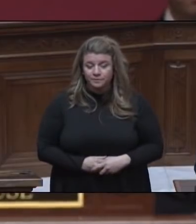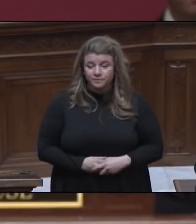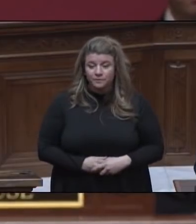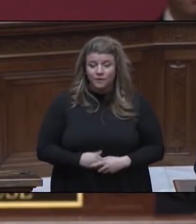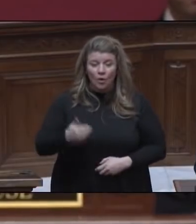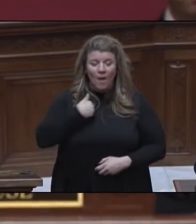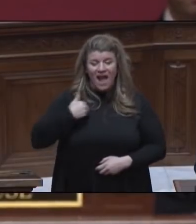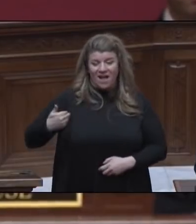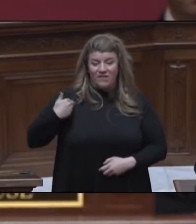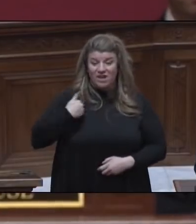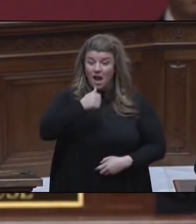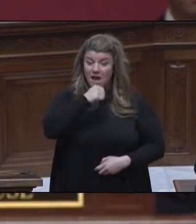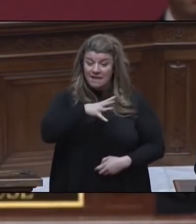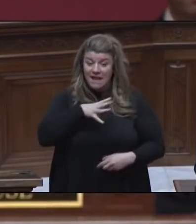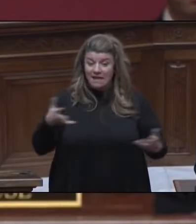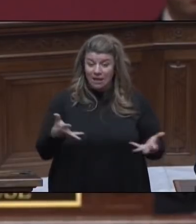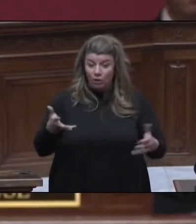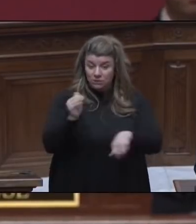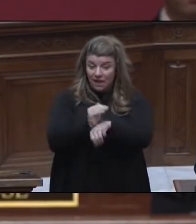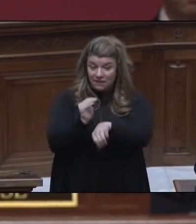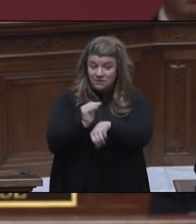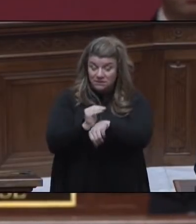We have a young lady with us tonight.